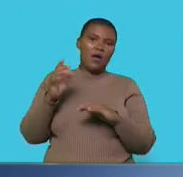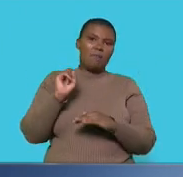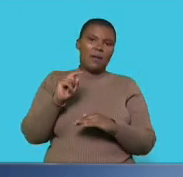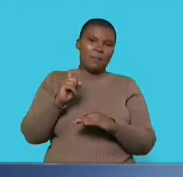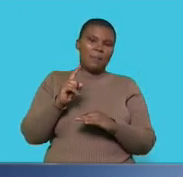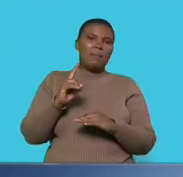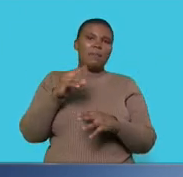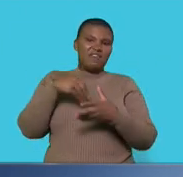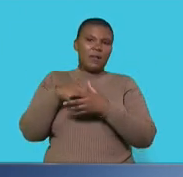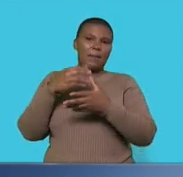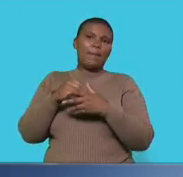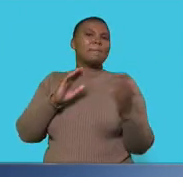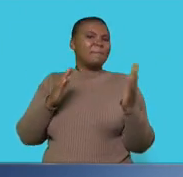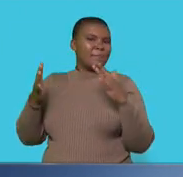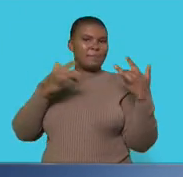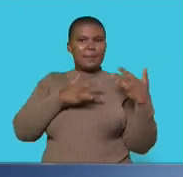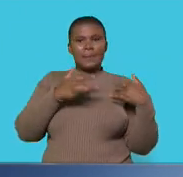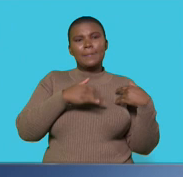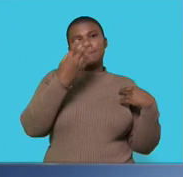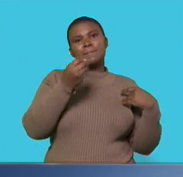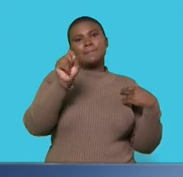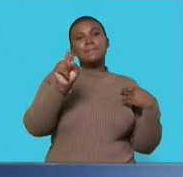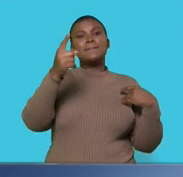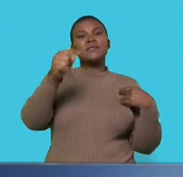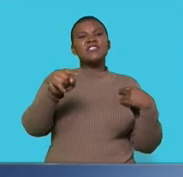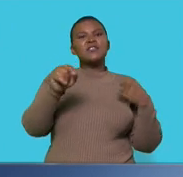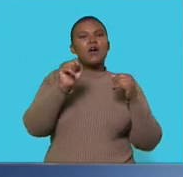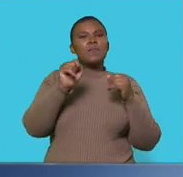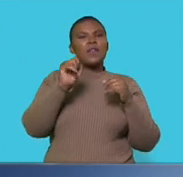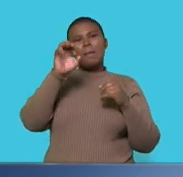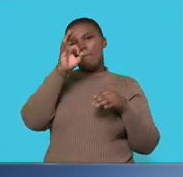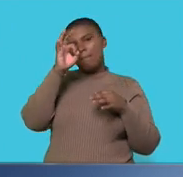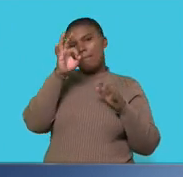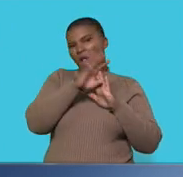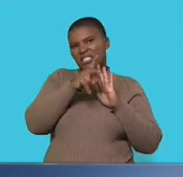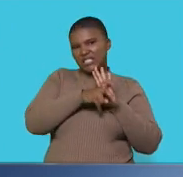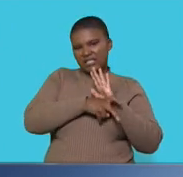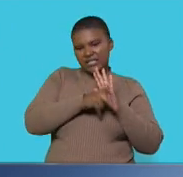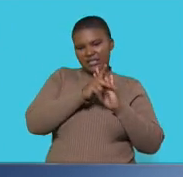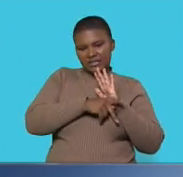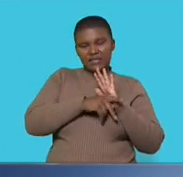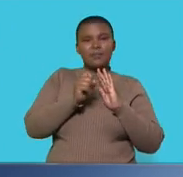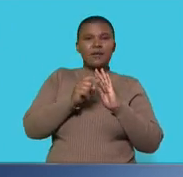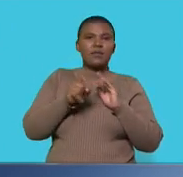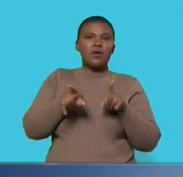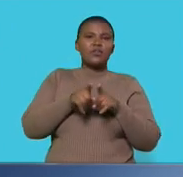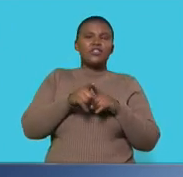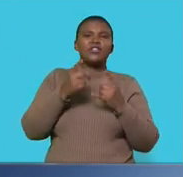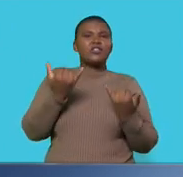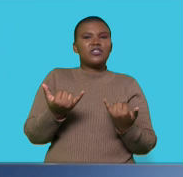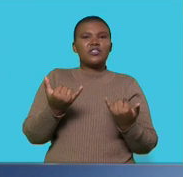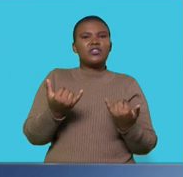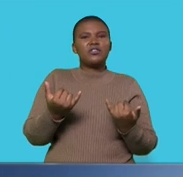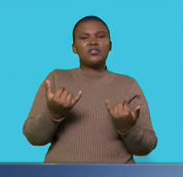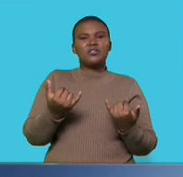elevated, you know, is a concern for the Monetary Policy Committee, and you know, they want to get that back down to the midpoint of the so-called